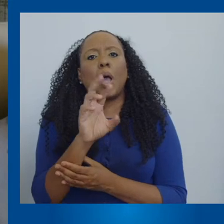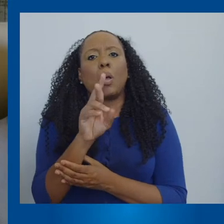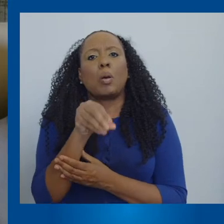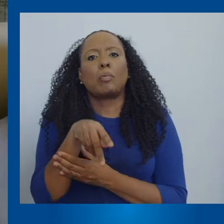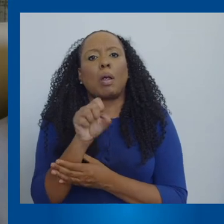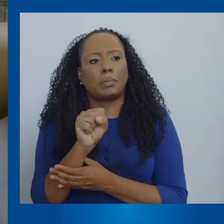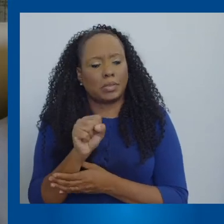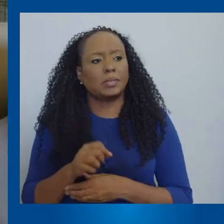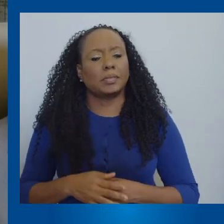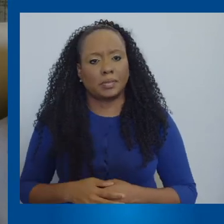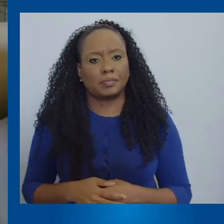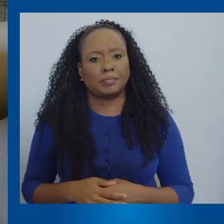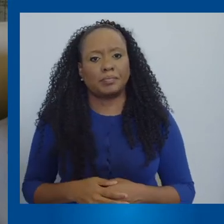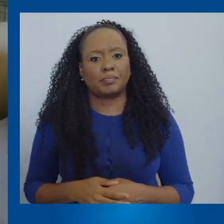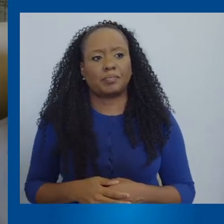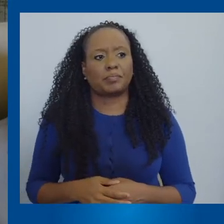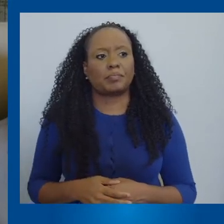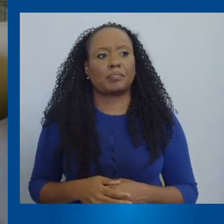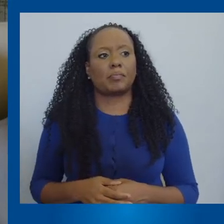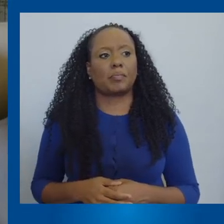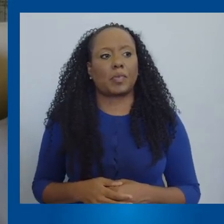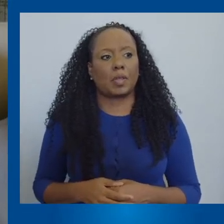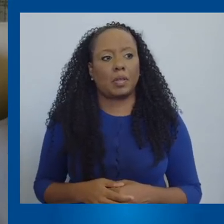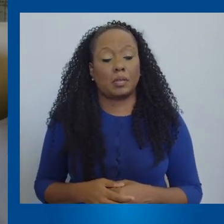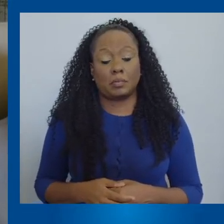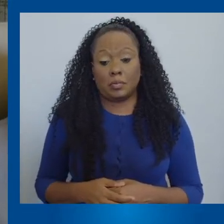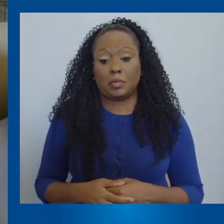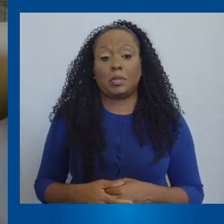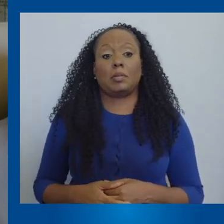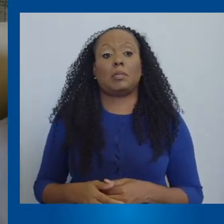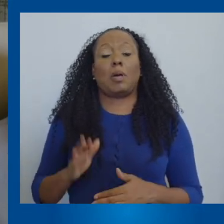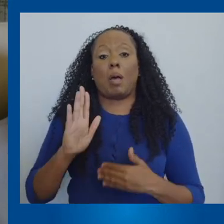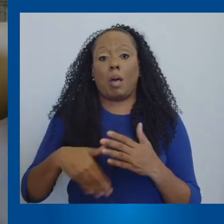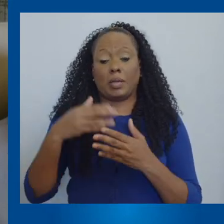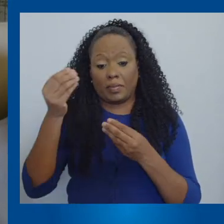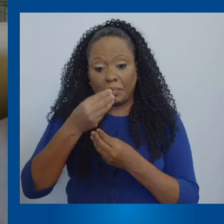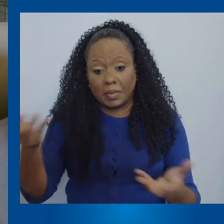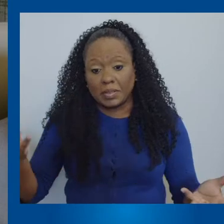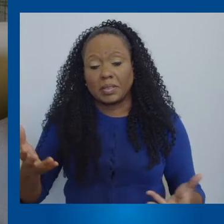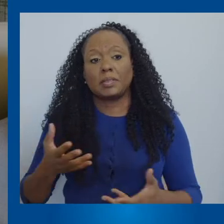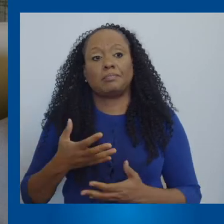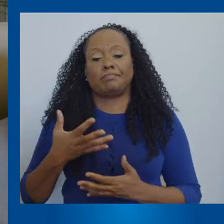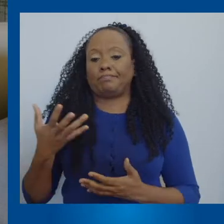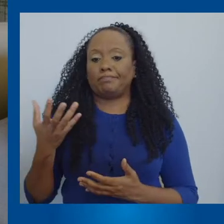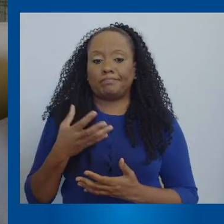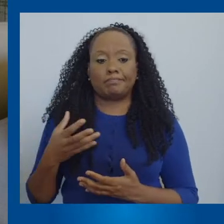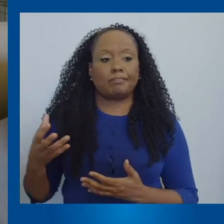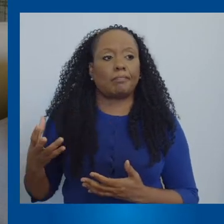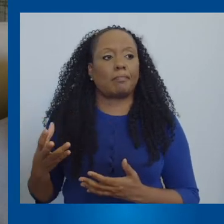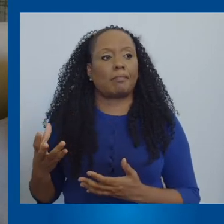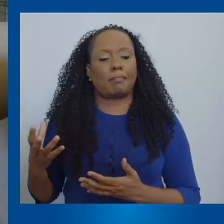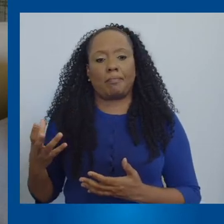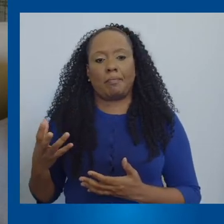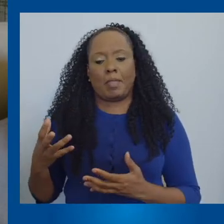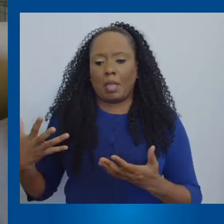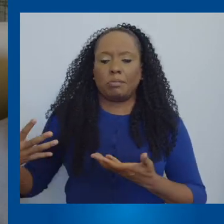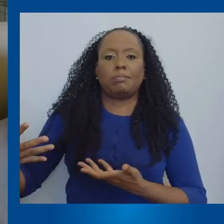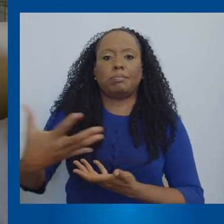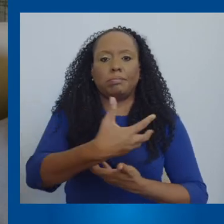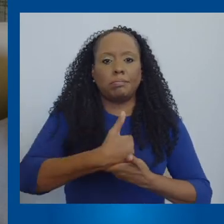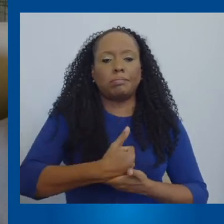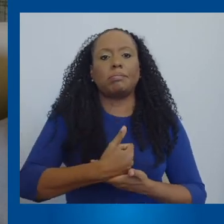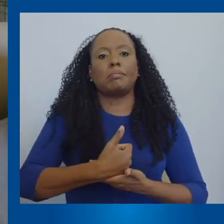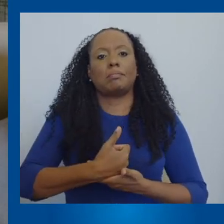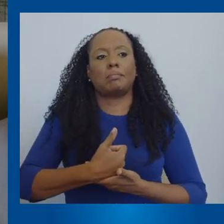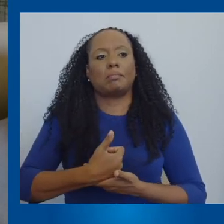are in. So we need data, and together with our colleagues in the newly founded